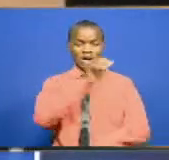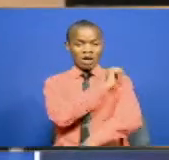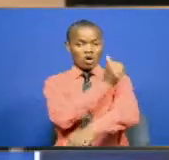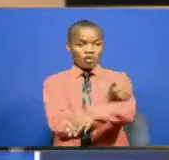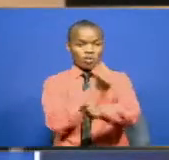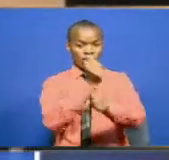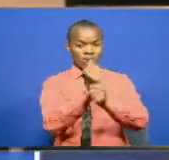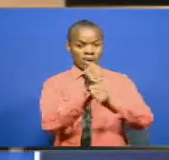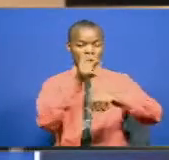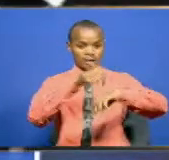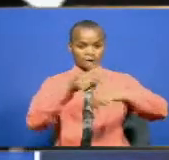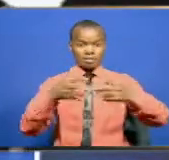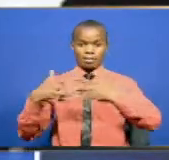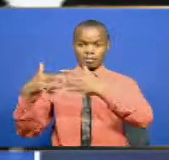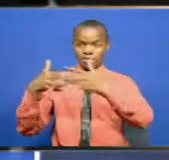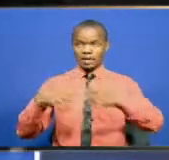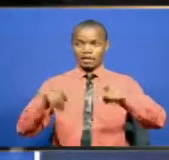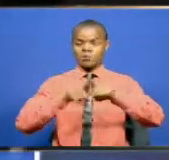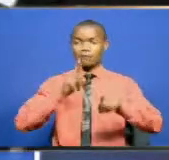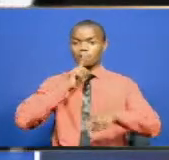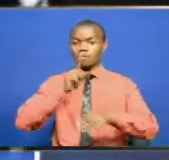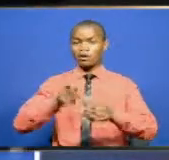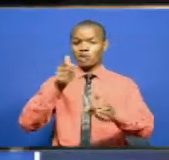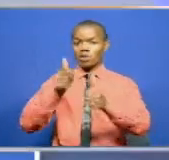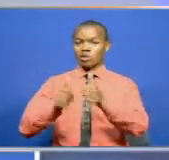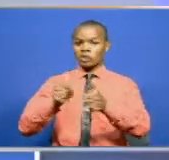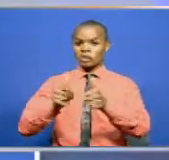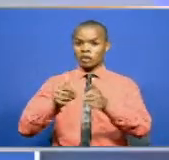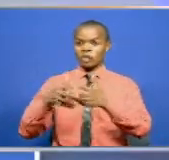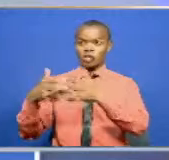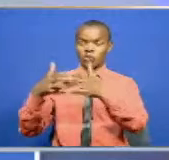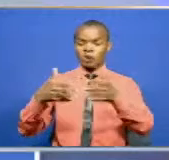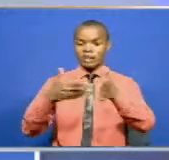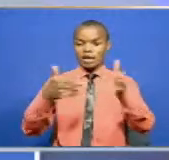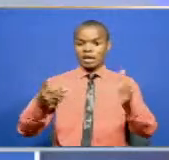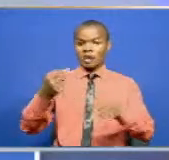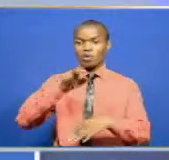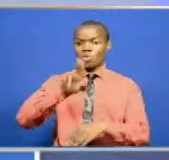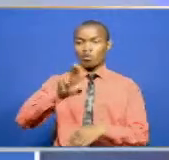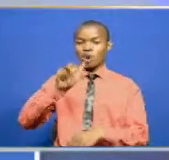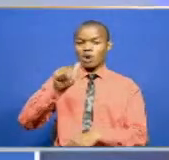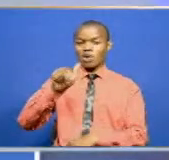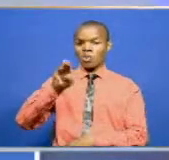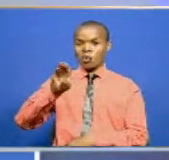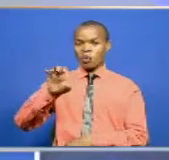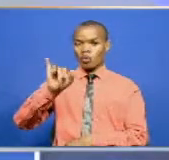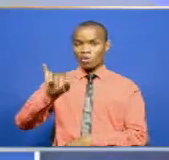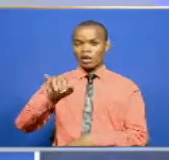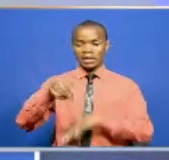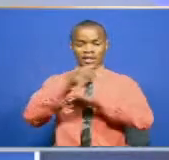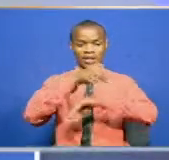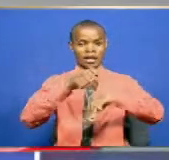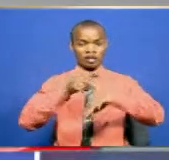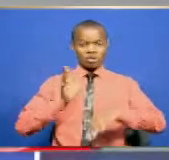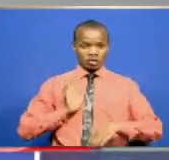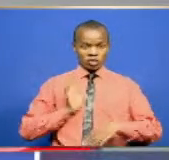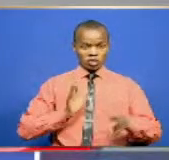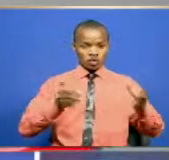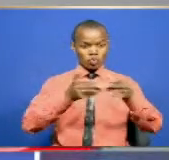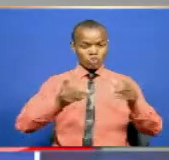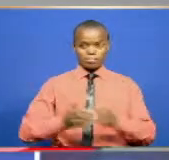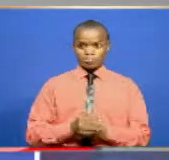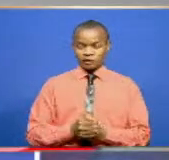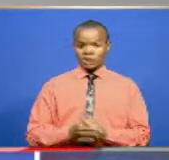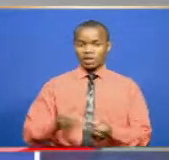rip and replace order is the latest move by the U.S. against Huawei, made on national security grounds. The latest order